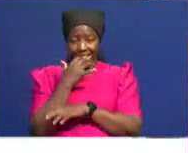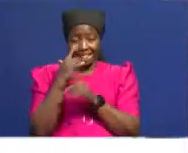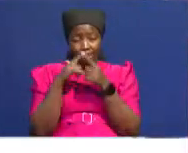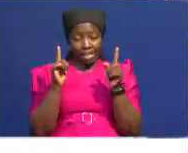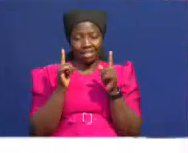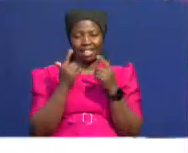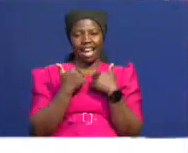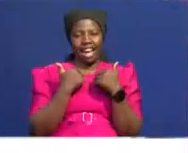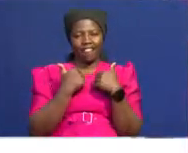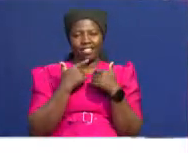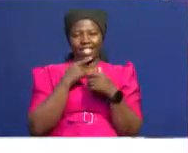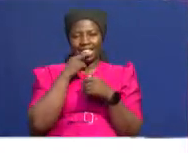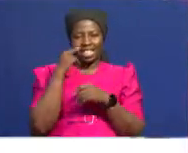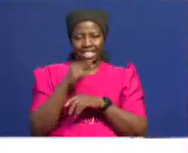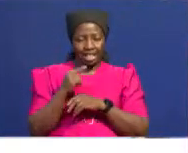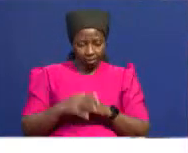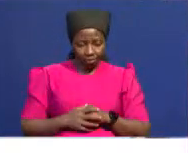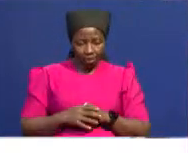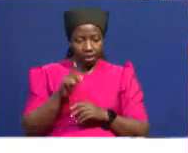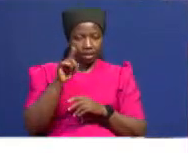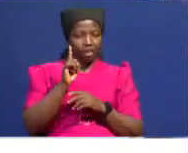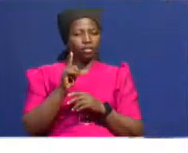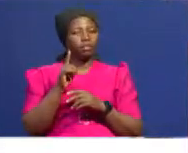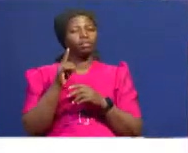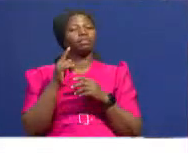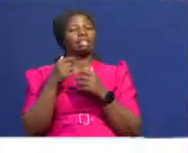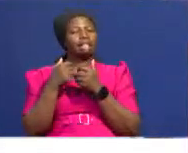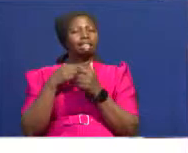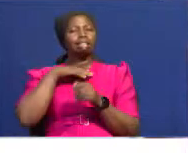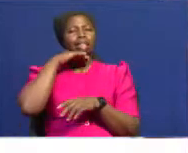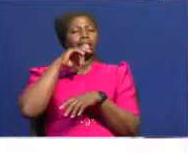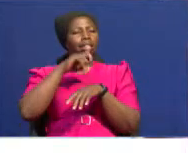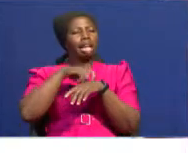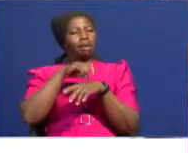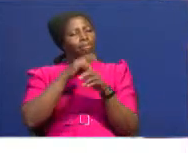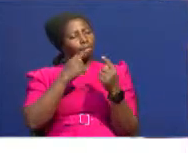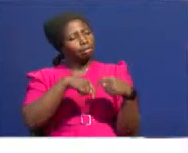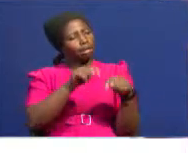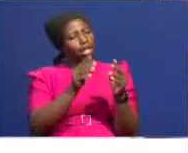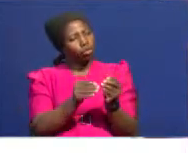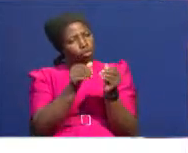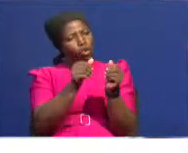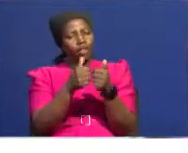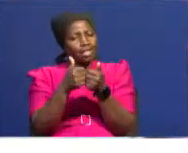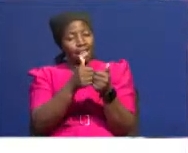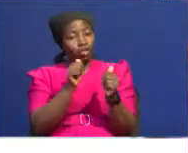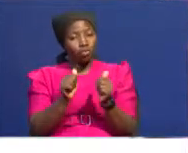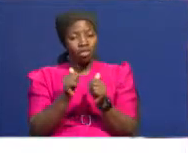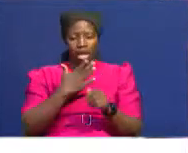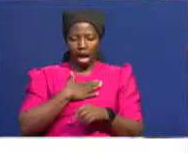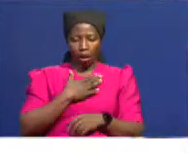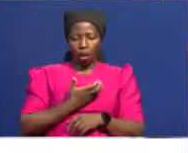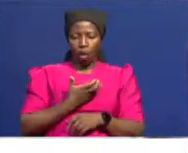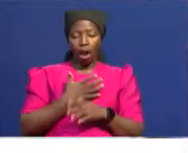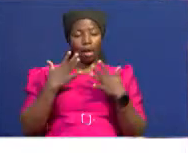trying to settle challenges caused by our very people here in Kenya. And I think his